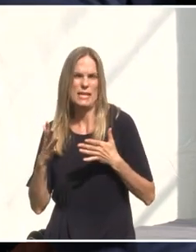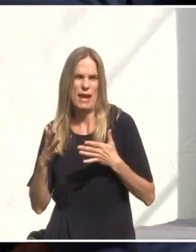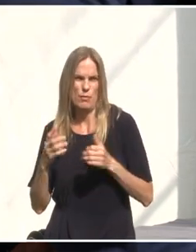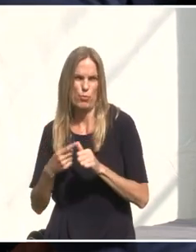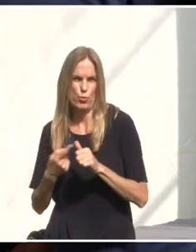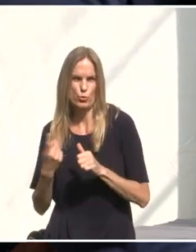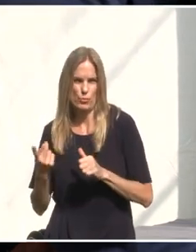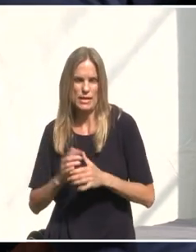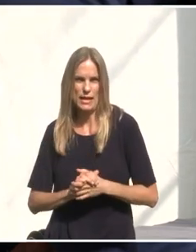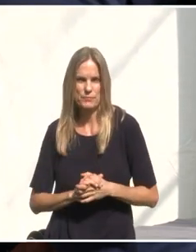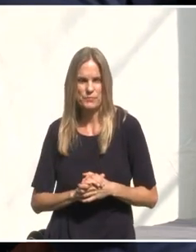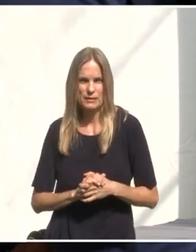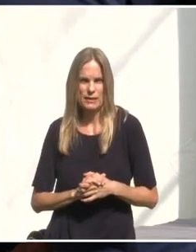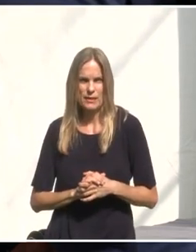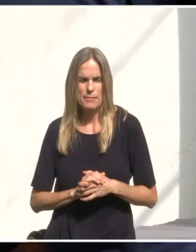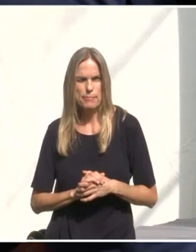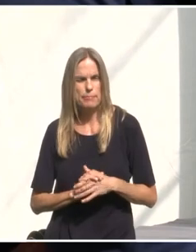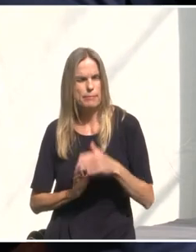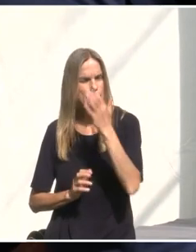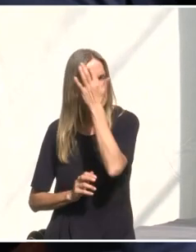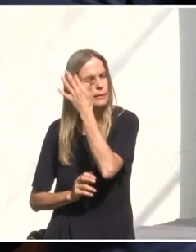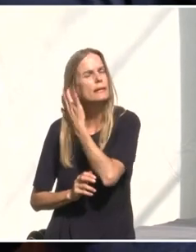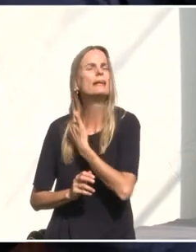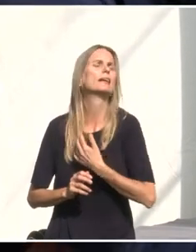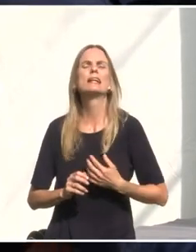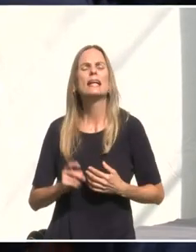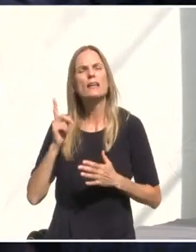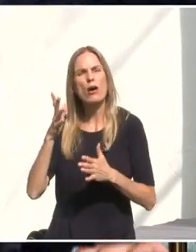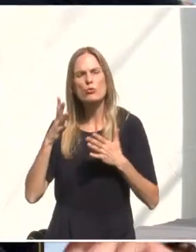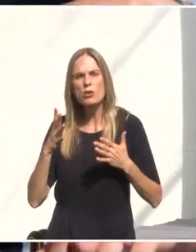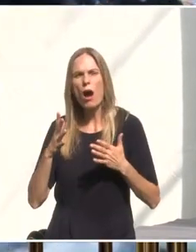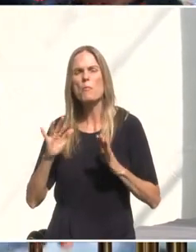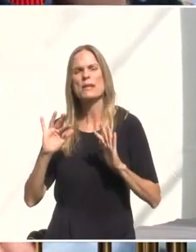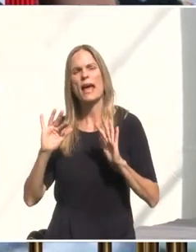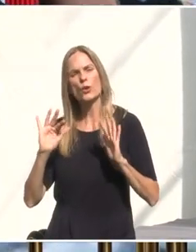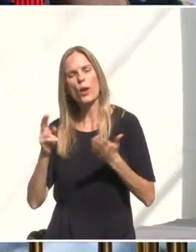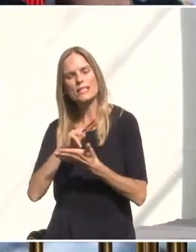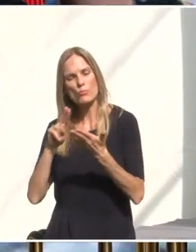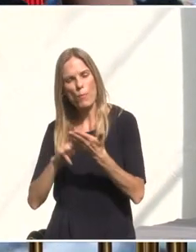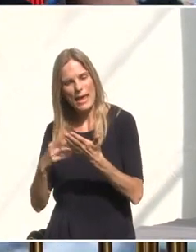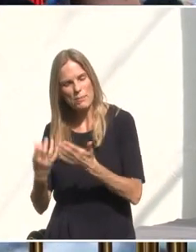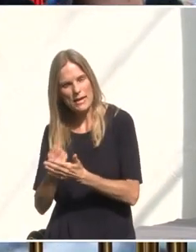men. This isn't something I should deal with. I'm strong.